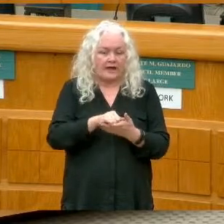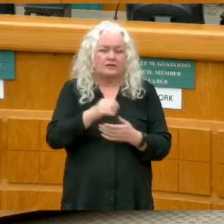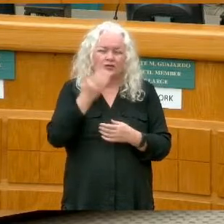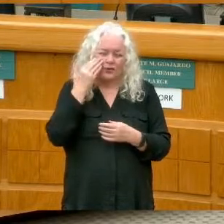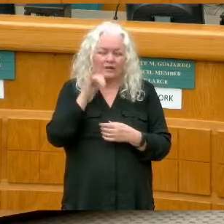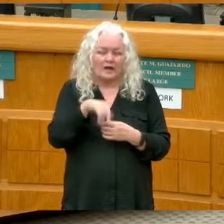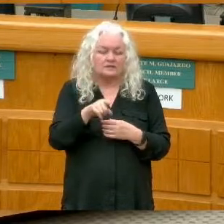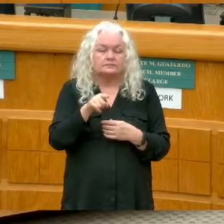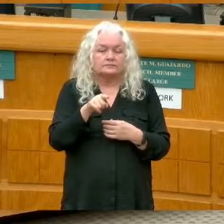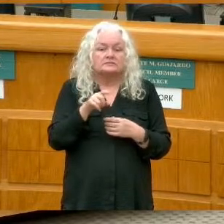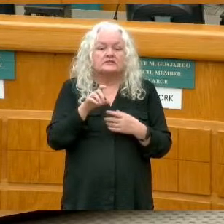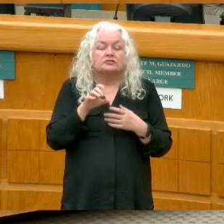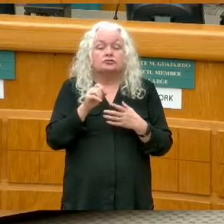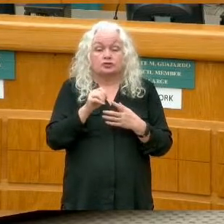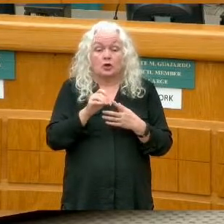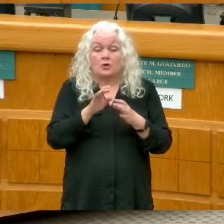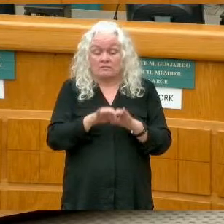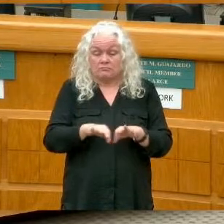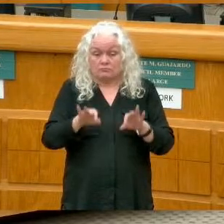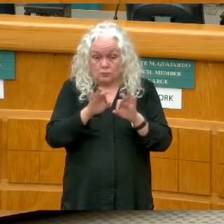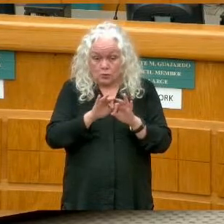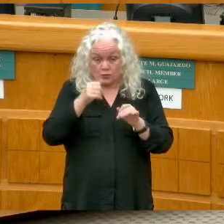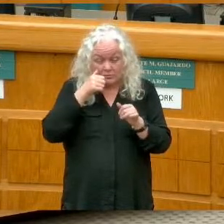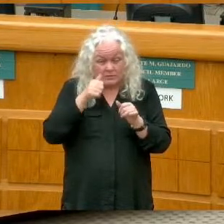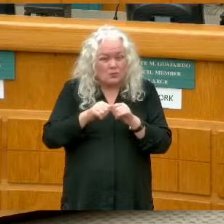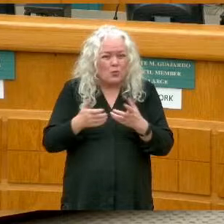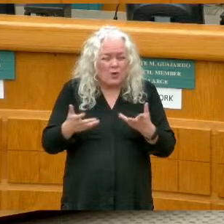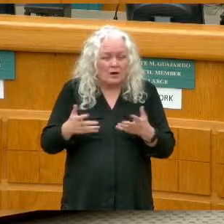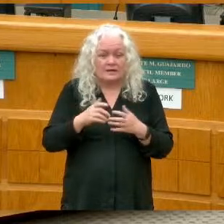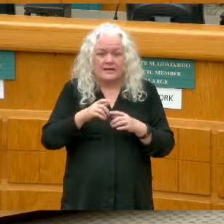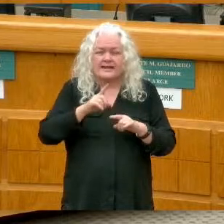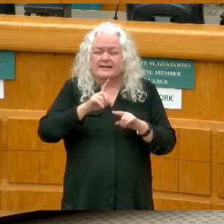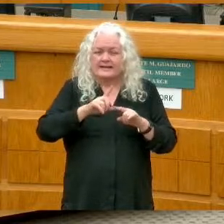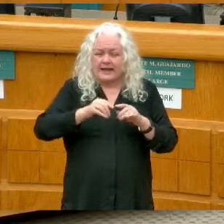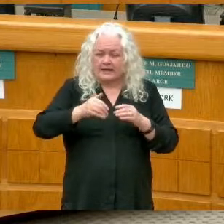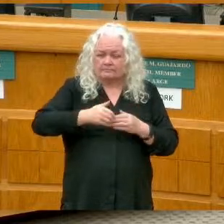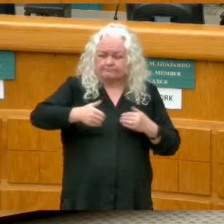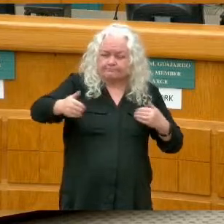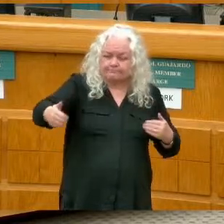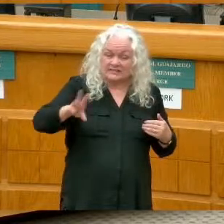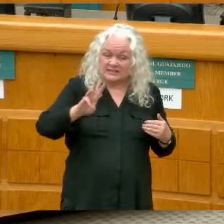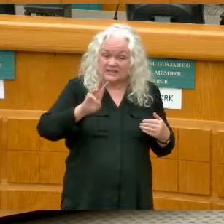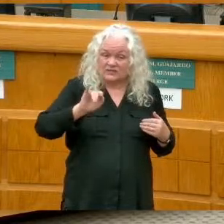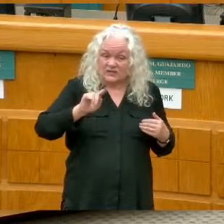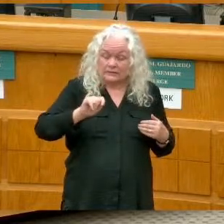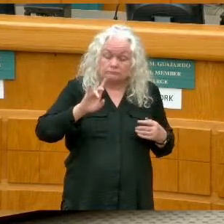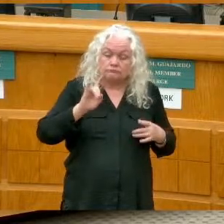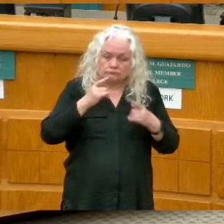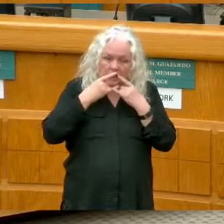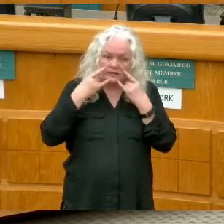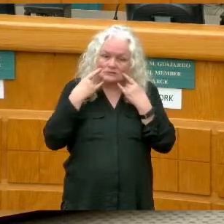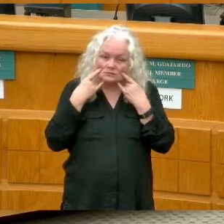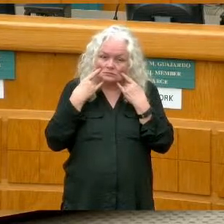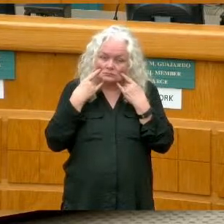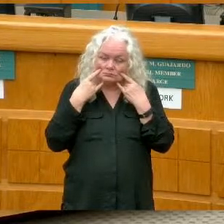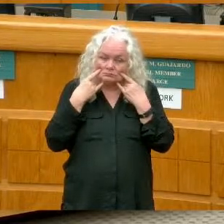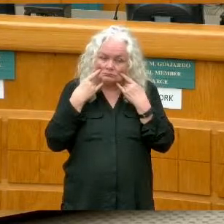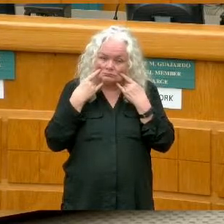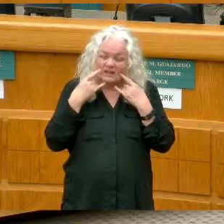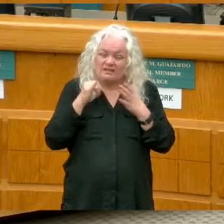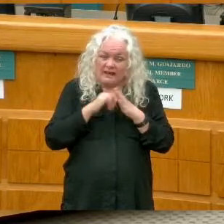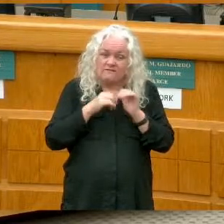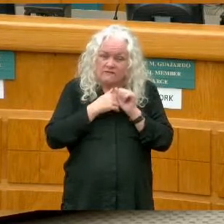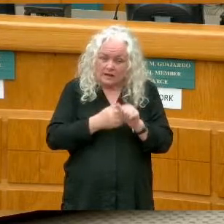So the key thing is, if you can't maintain that 6 feet of social distancing, you should wear one, according to the governor's